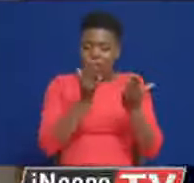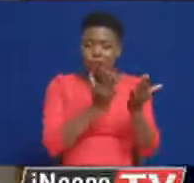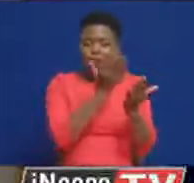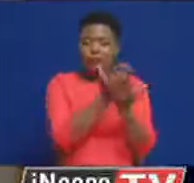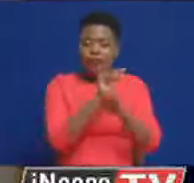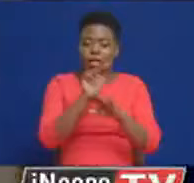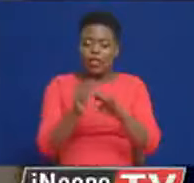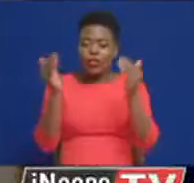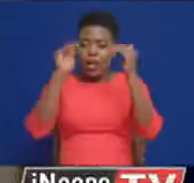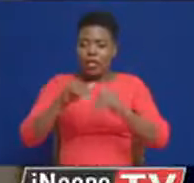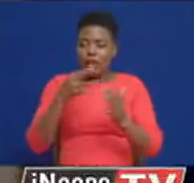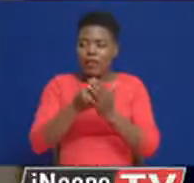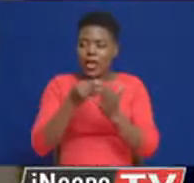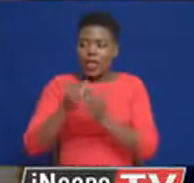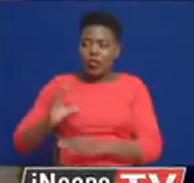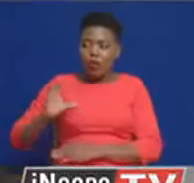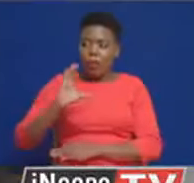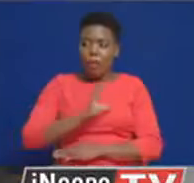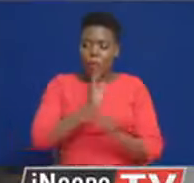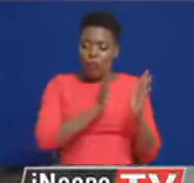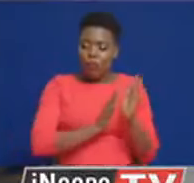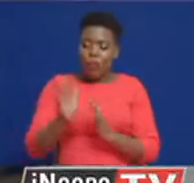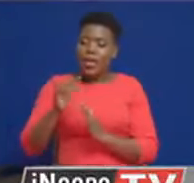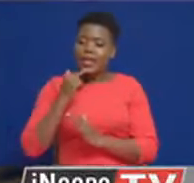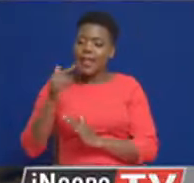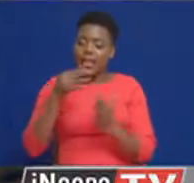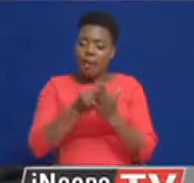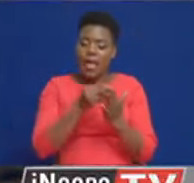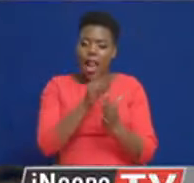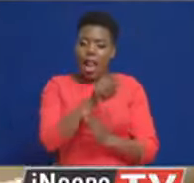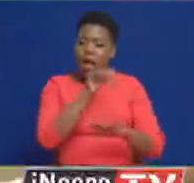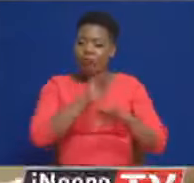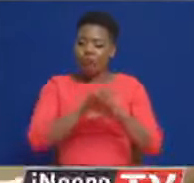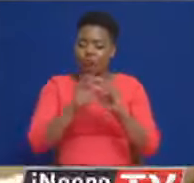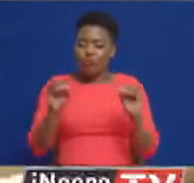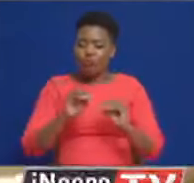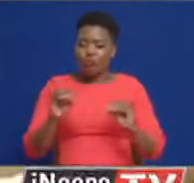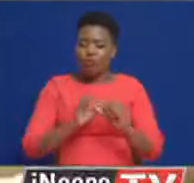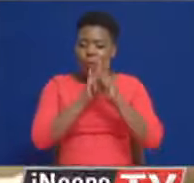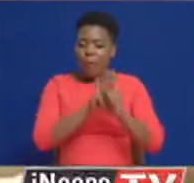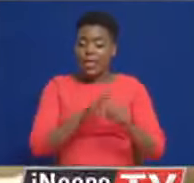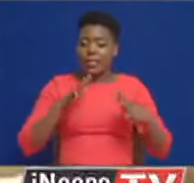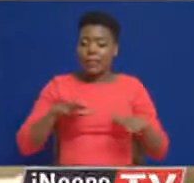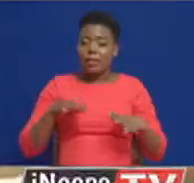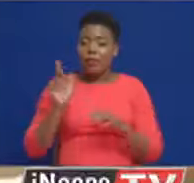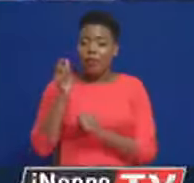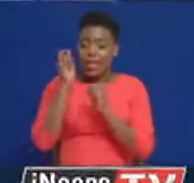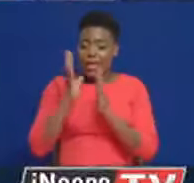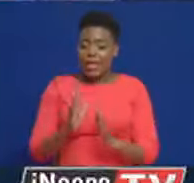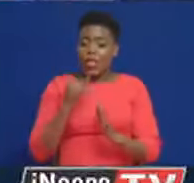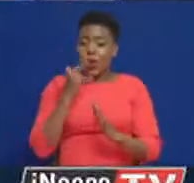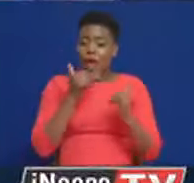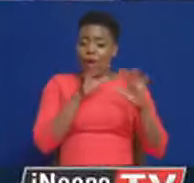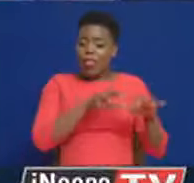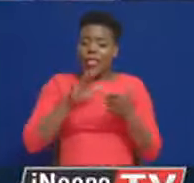National Assembly Finance and Planning Committee, termed the bill a tax burden to Kenyans who are already grappling with the